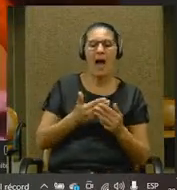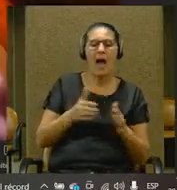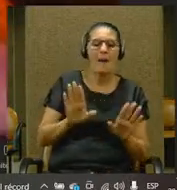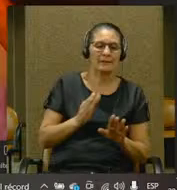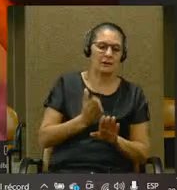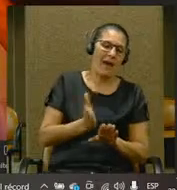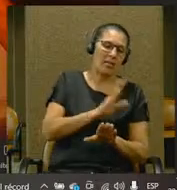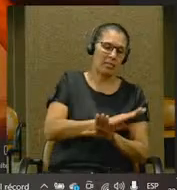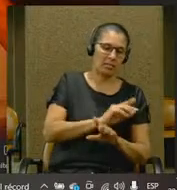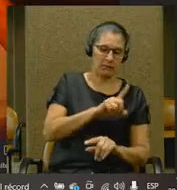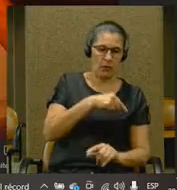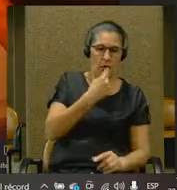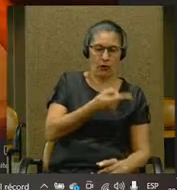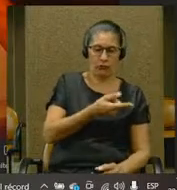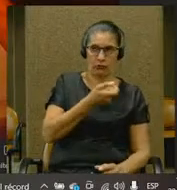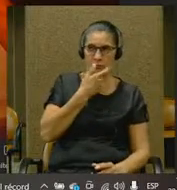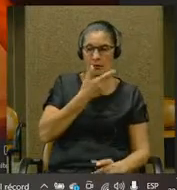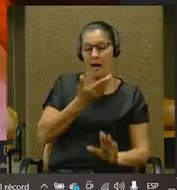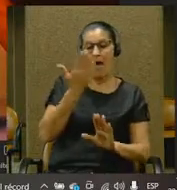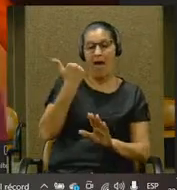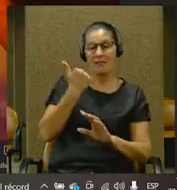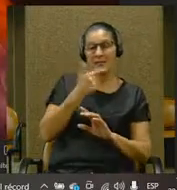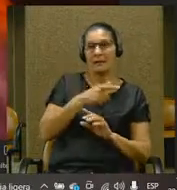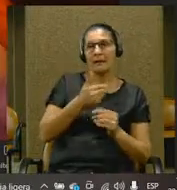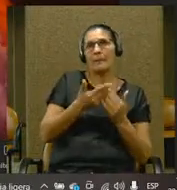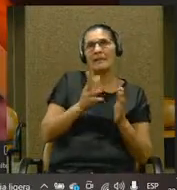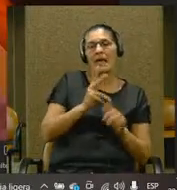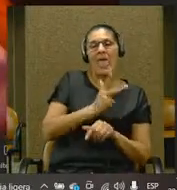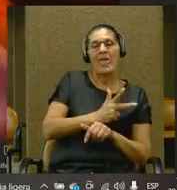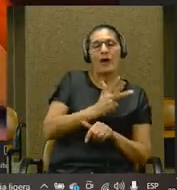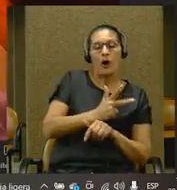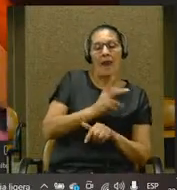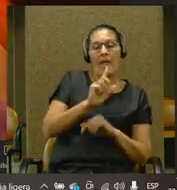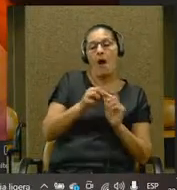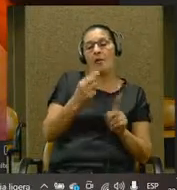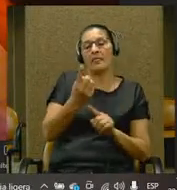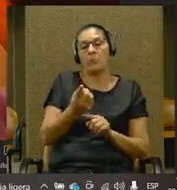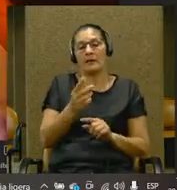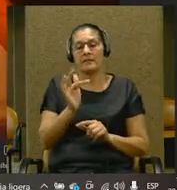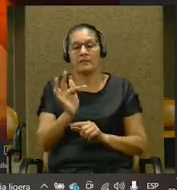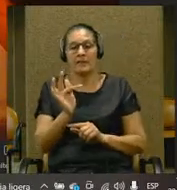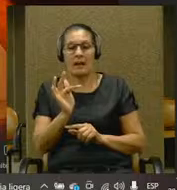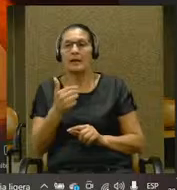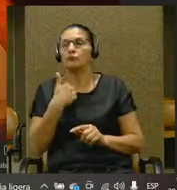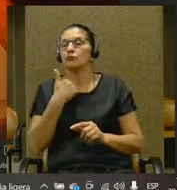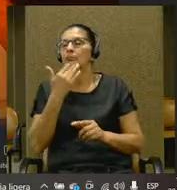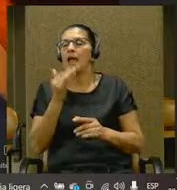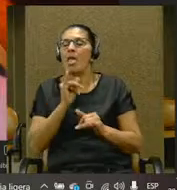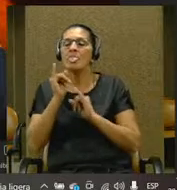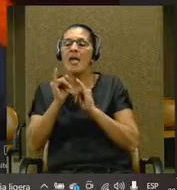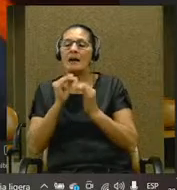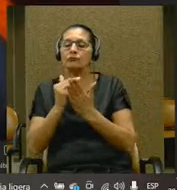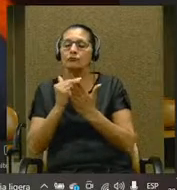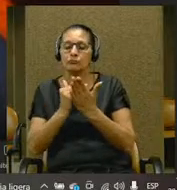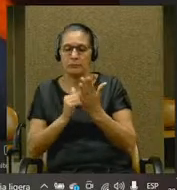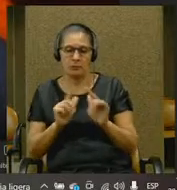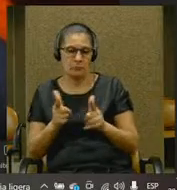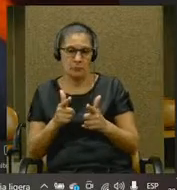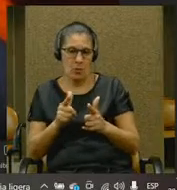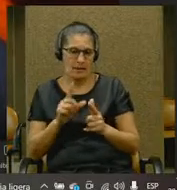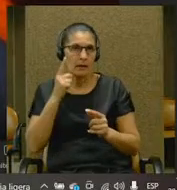use heroin, people who only use fentanyl. At least I haven't seen the data on that yet. So I think it's hard to do that. But then